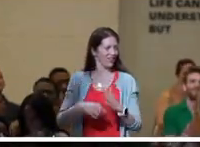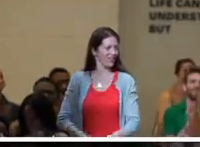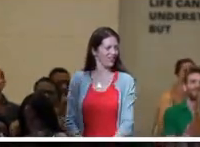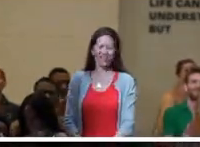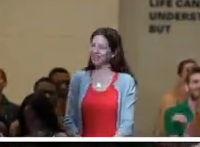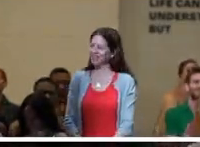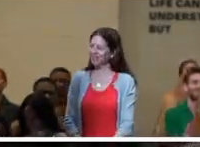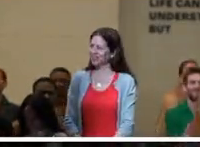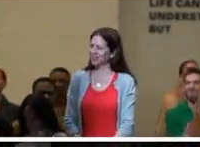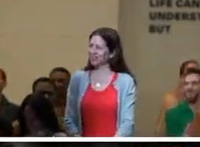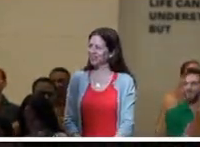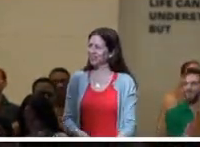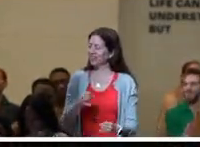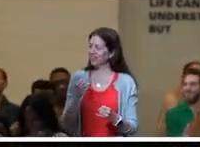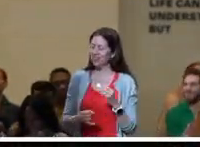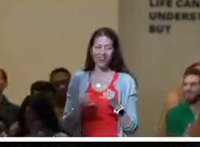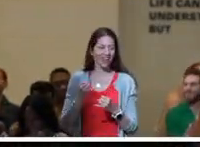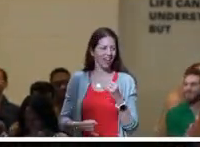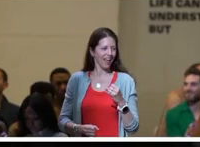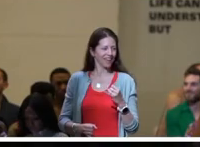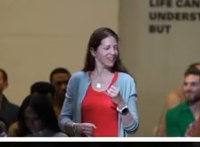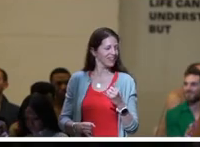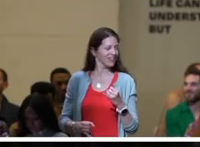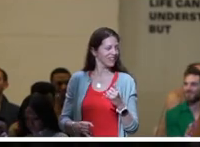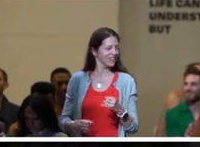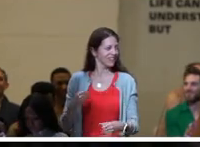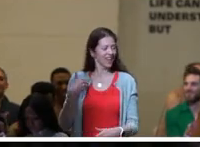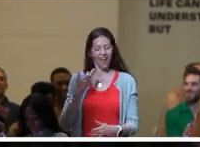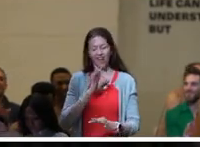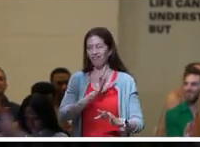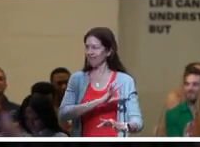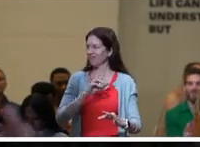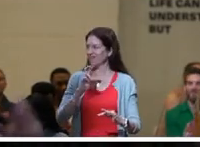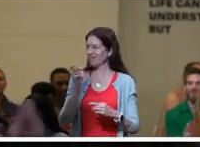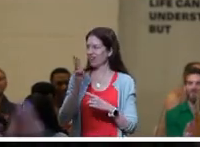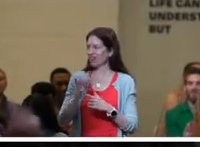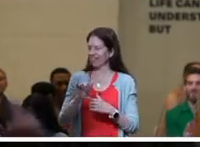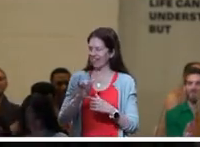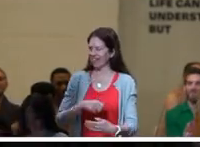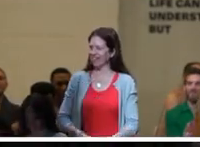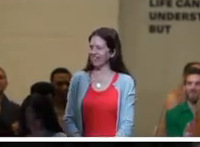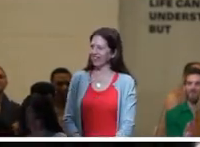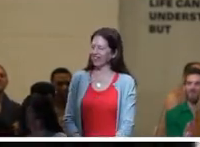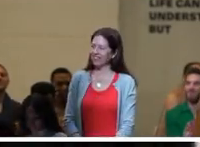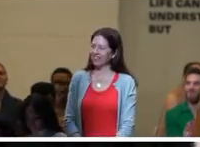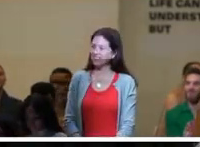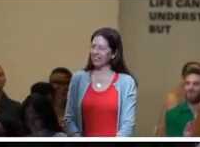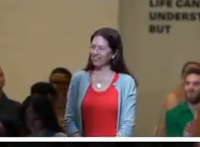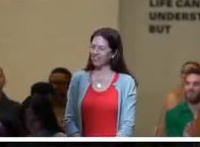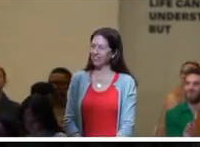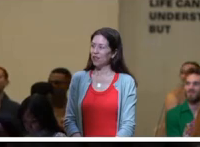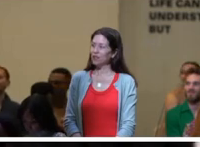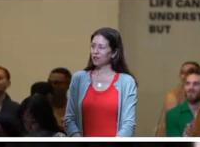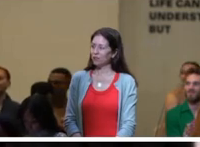y'all! And last but not least, we have the Jack Mizrahi. The icon? After the end of each